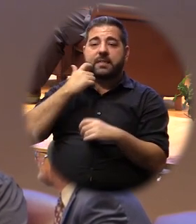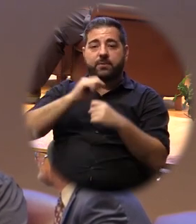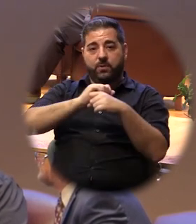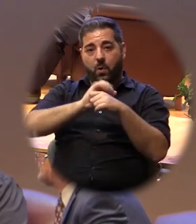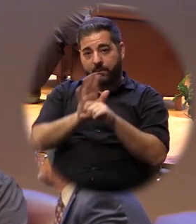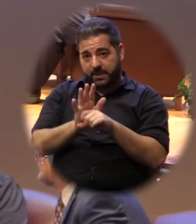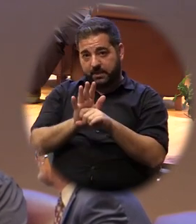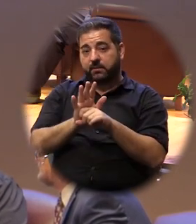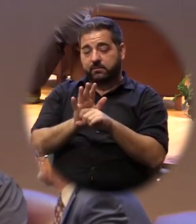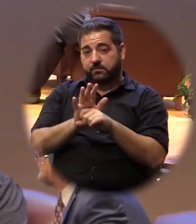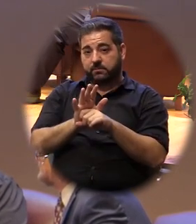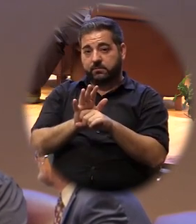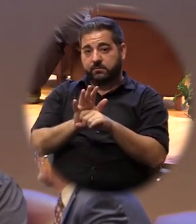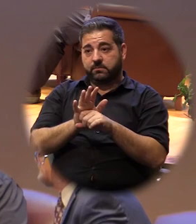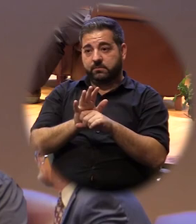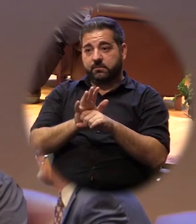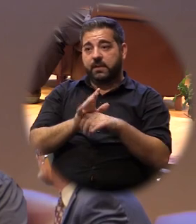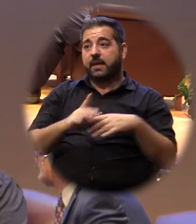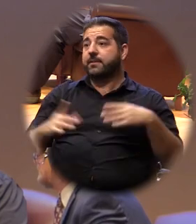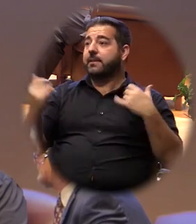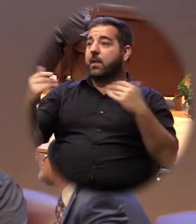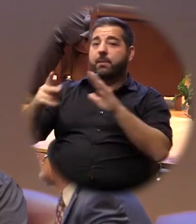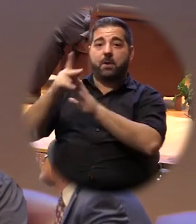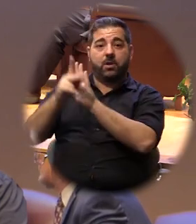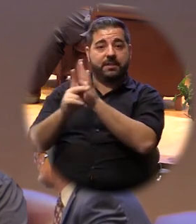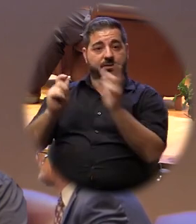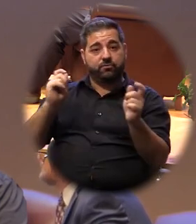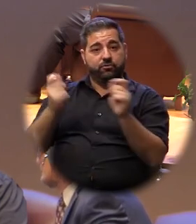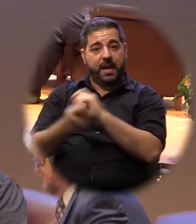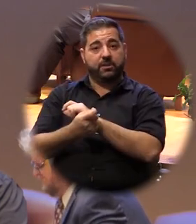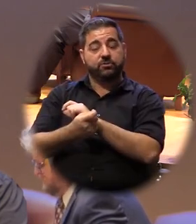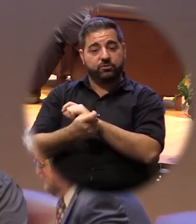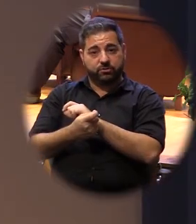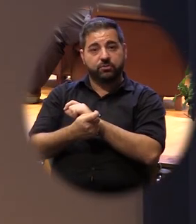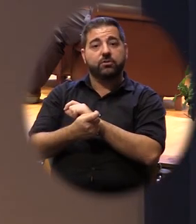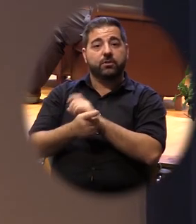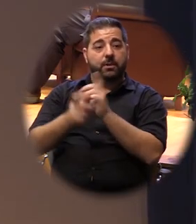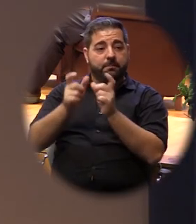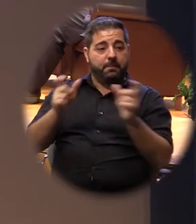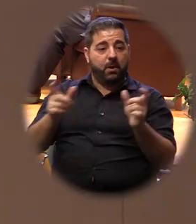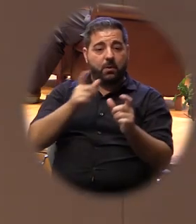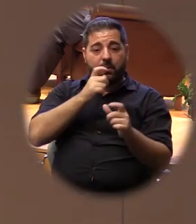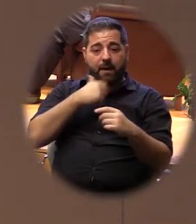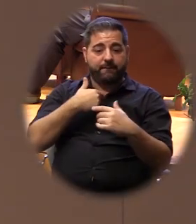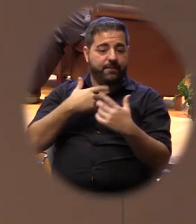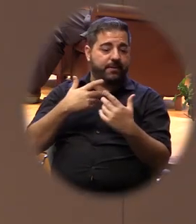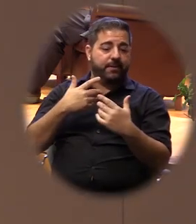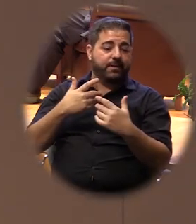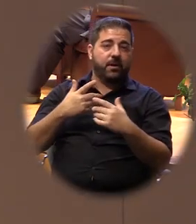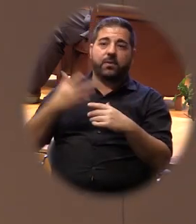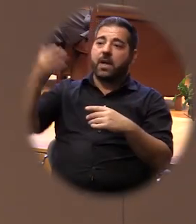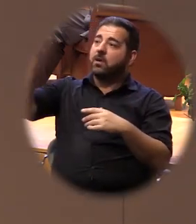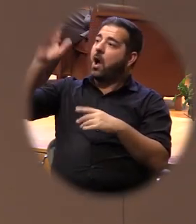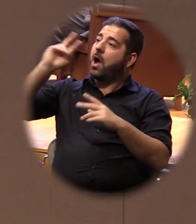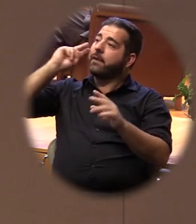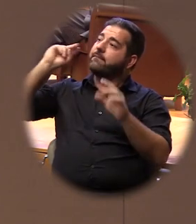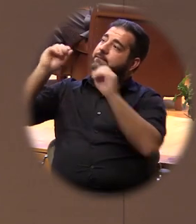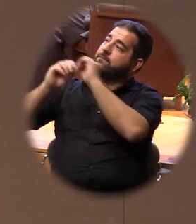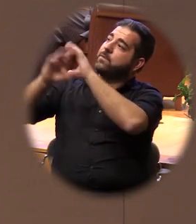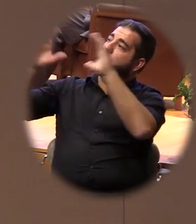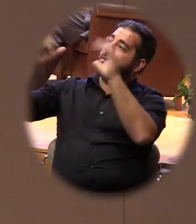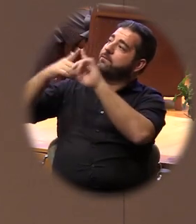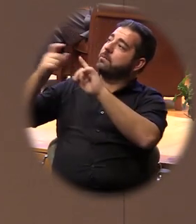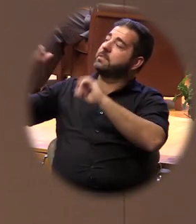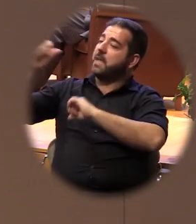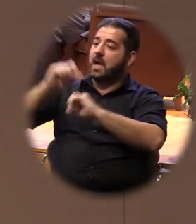coronavirus, as guidance has changed around that. Folks who have a sort of the God view of science have felt upset by